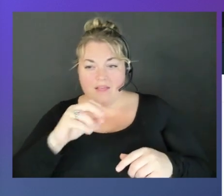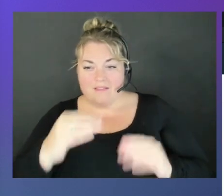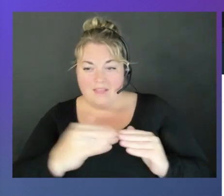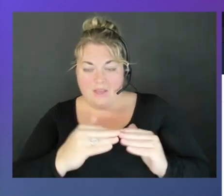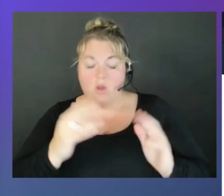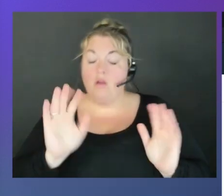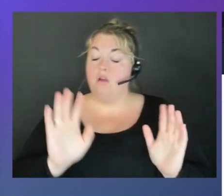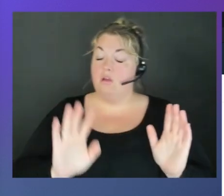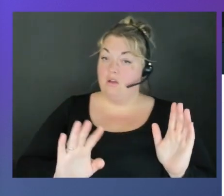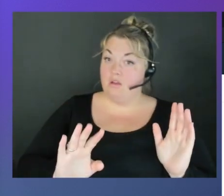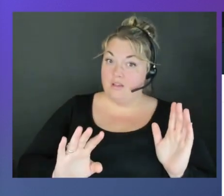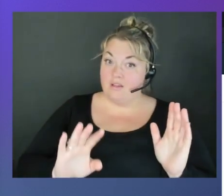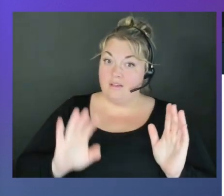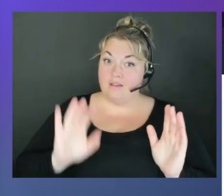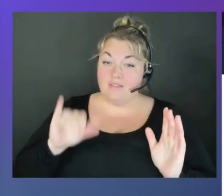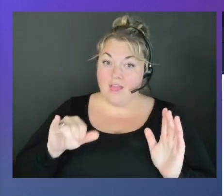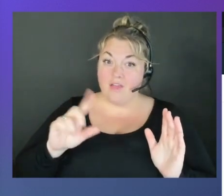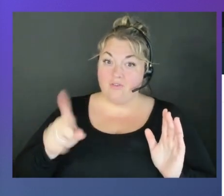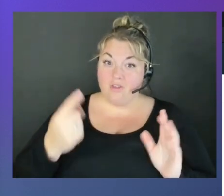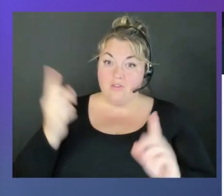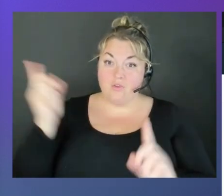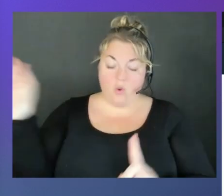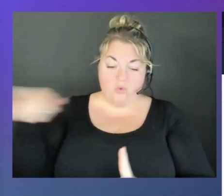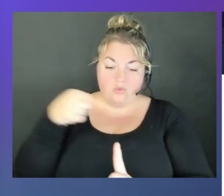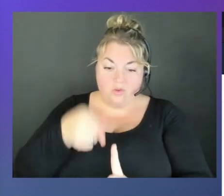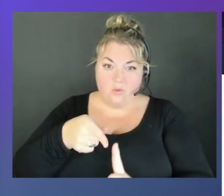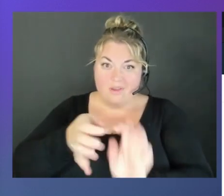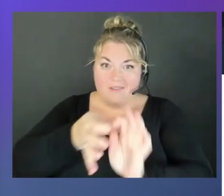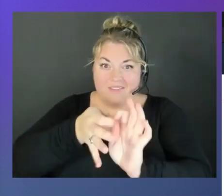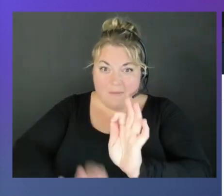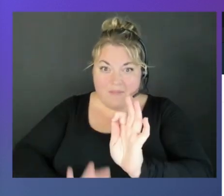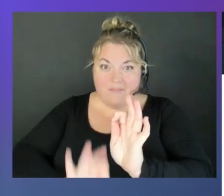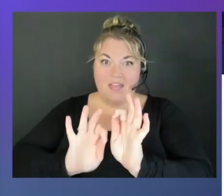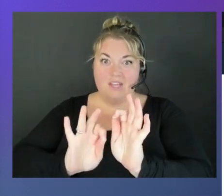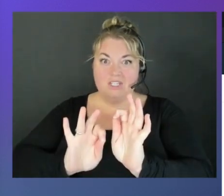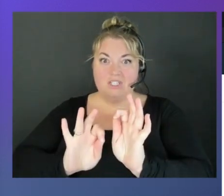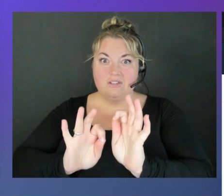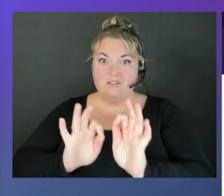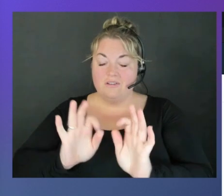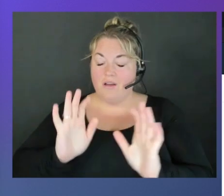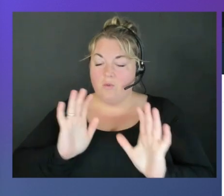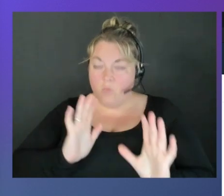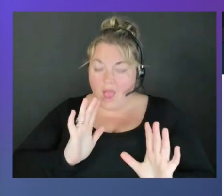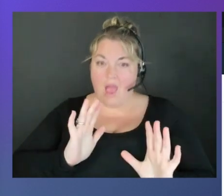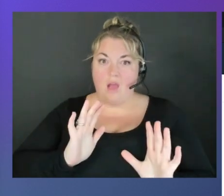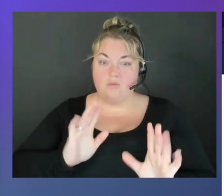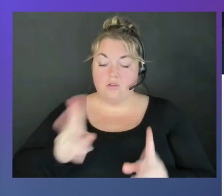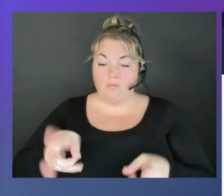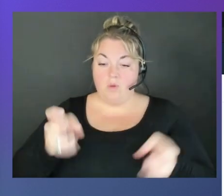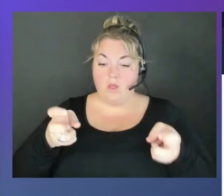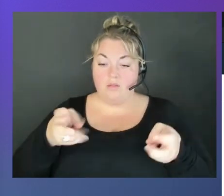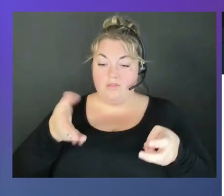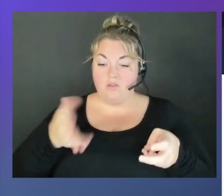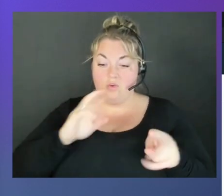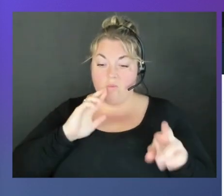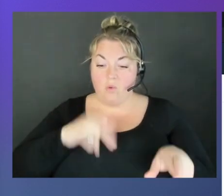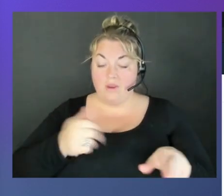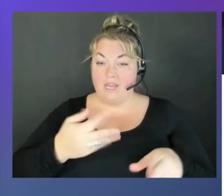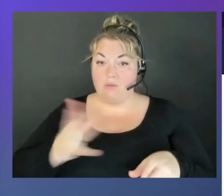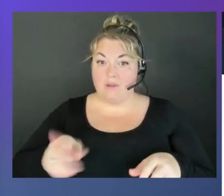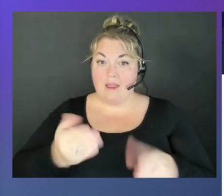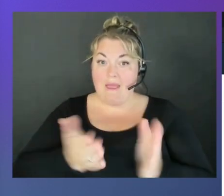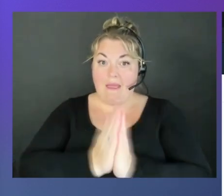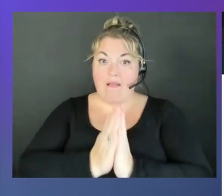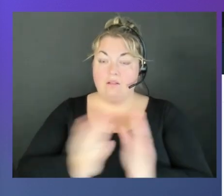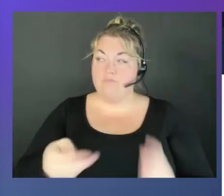This just seems to go to the root of simplification to the nth degree. Just go pull the inventory. Here's your report. Anybody asks for it, here you